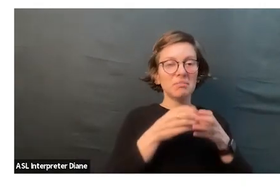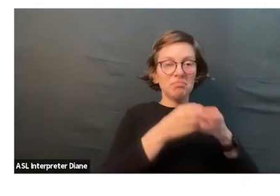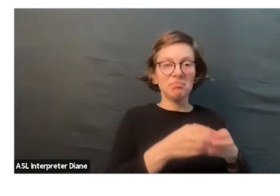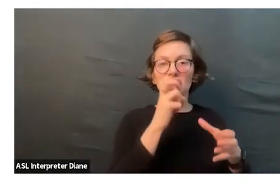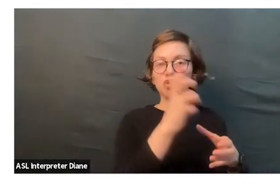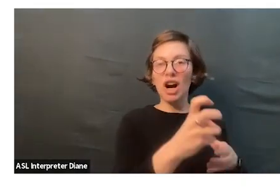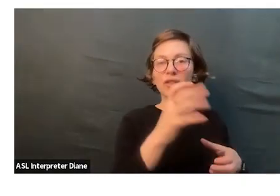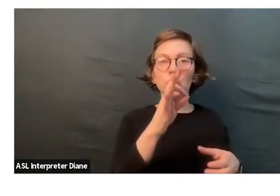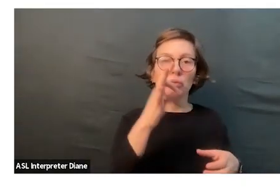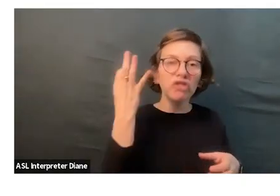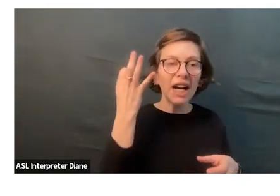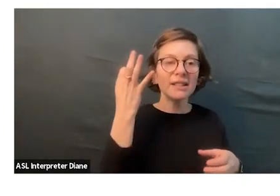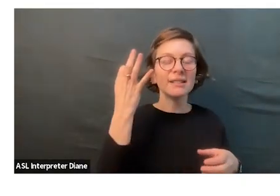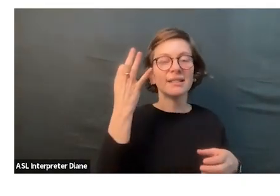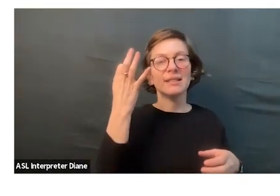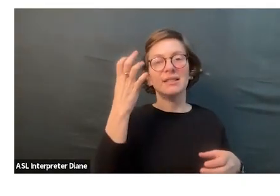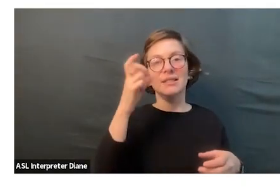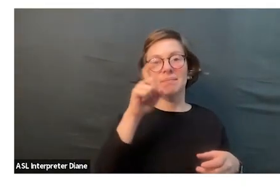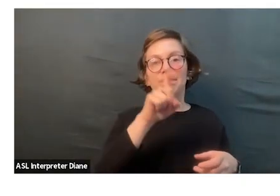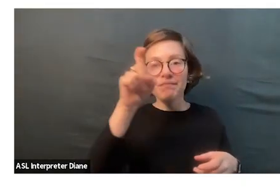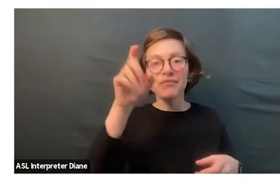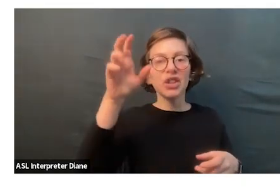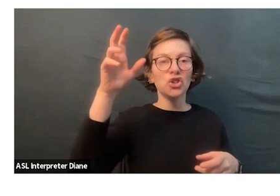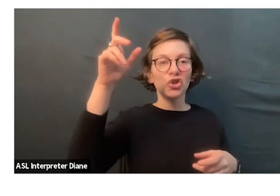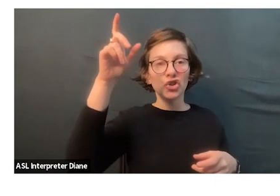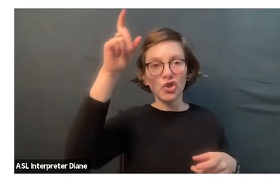Victorian era, this expands to the entire